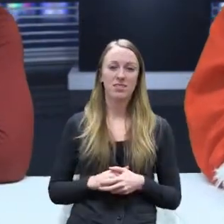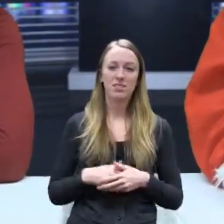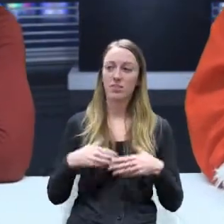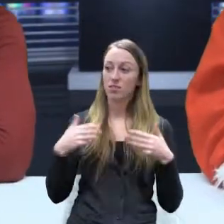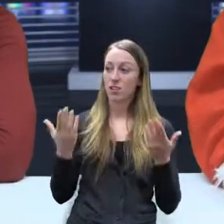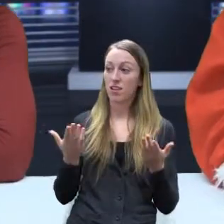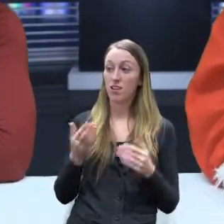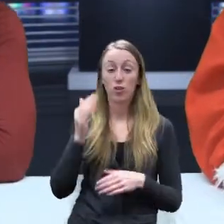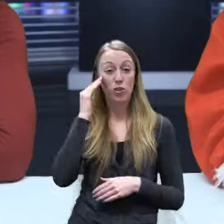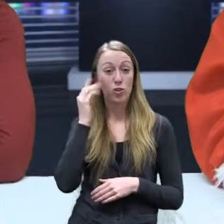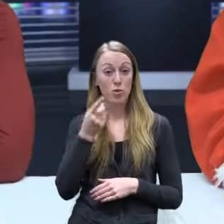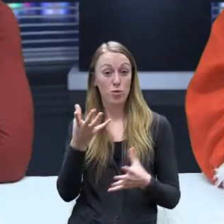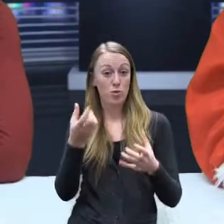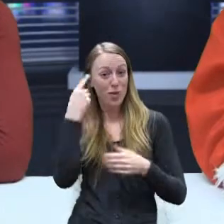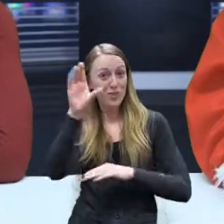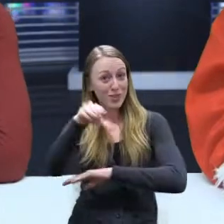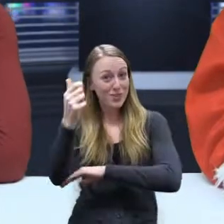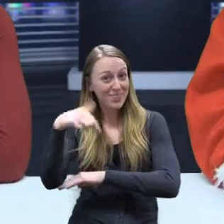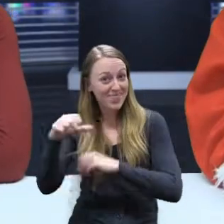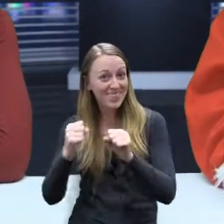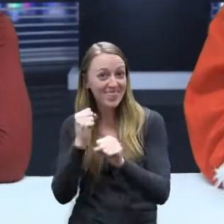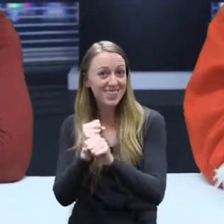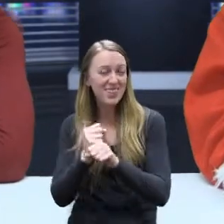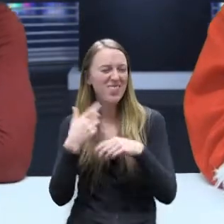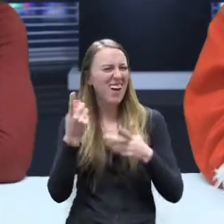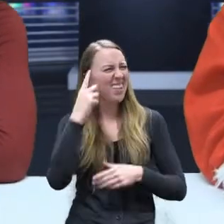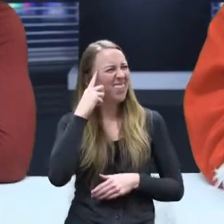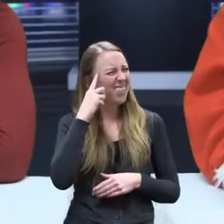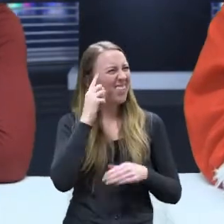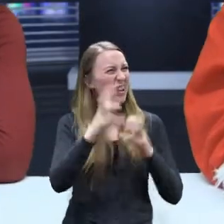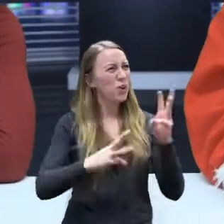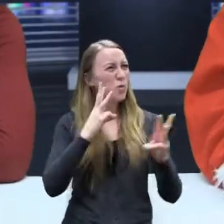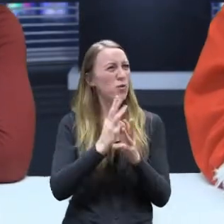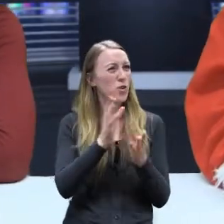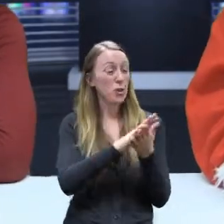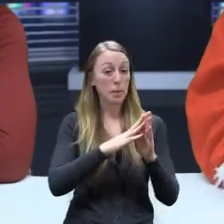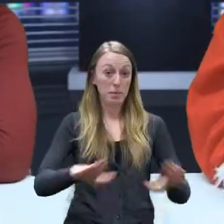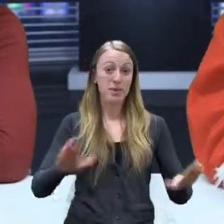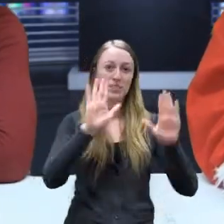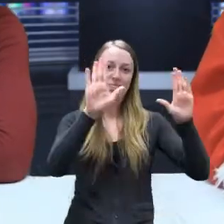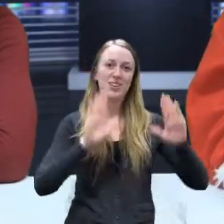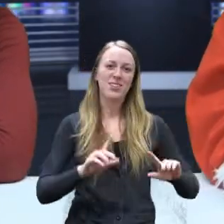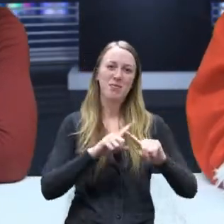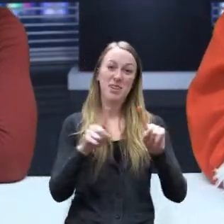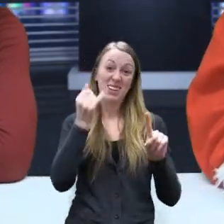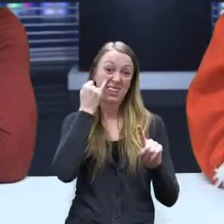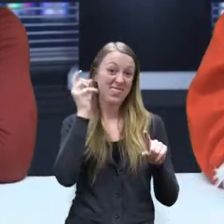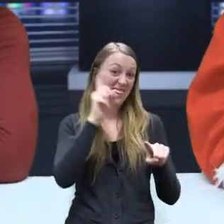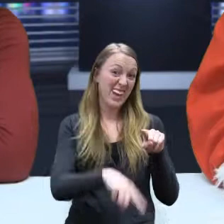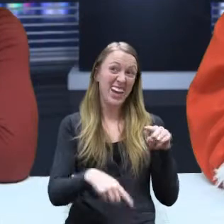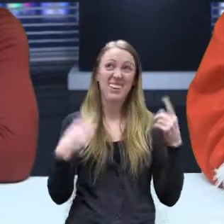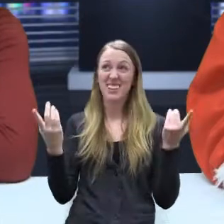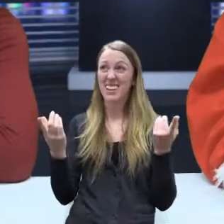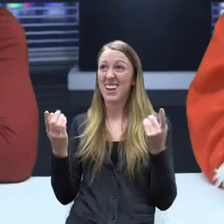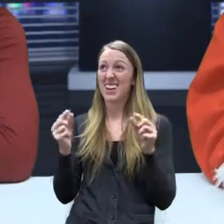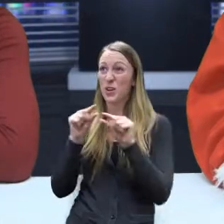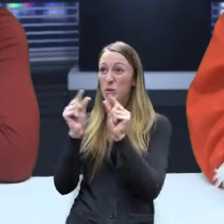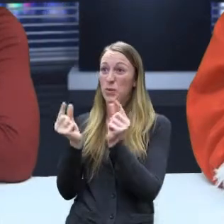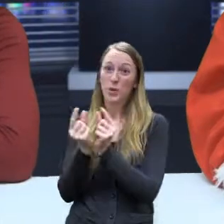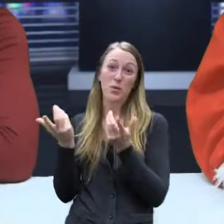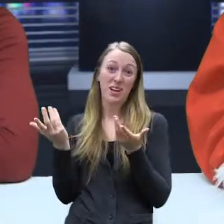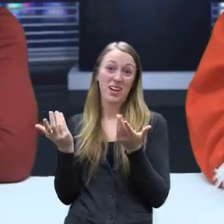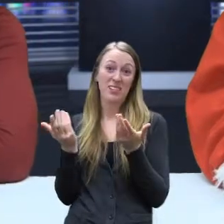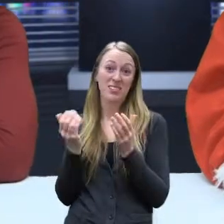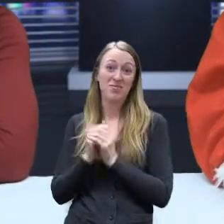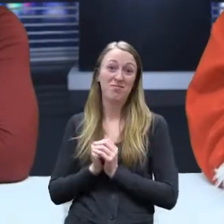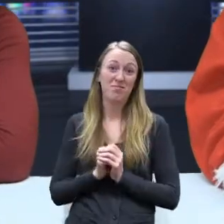Well, Ashley, do you know what you want for Christmas this year? Well, I think world peace would be pretty awesome, but if not that, then donuts would be